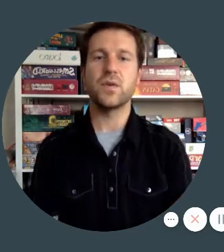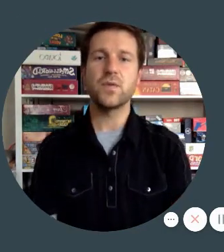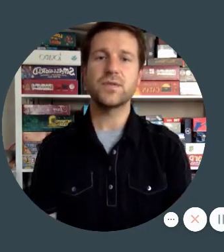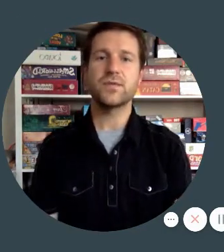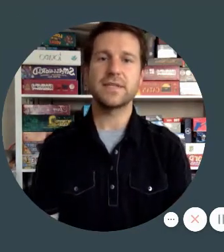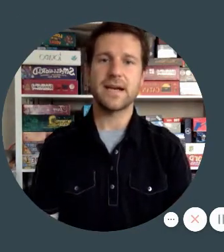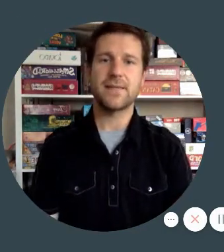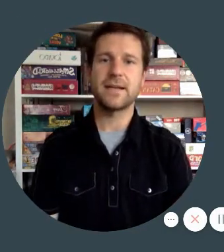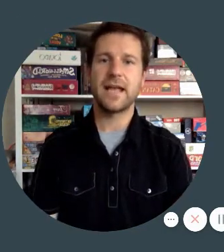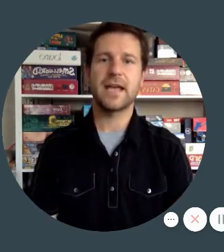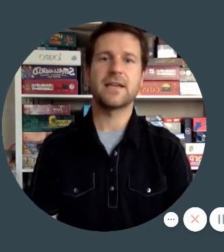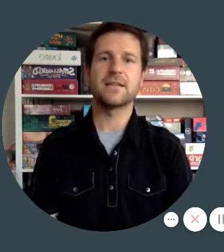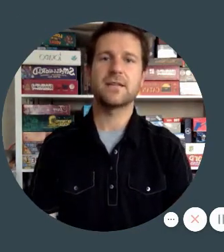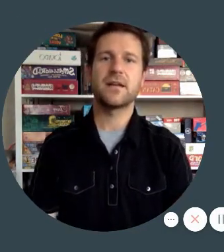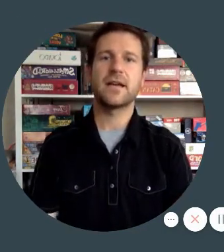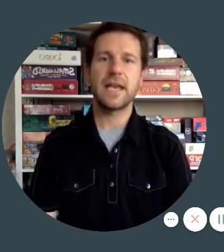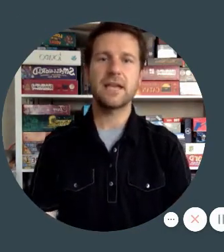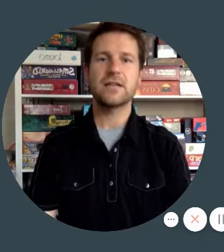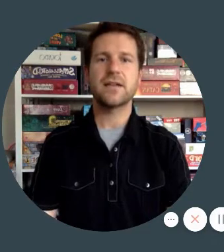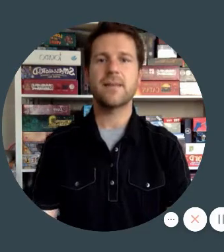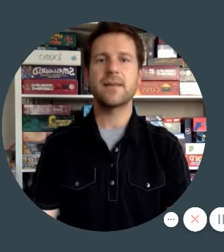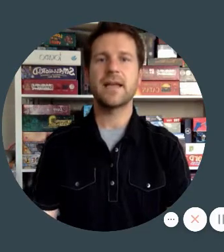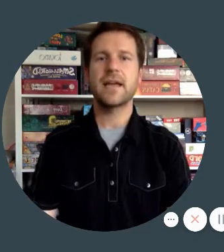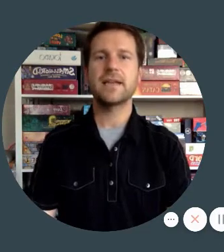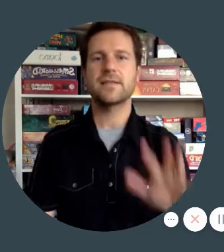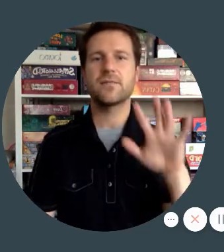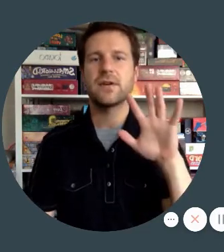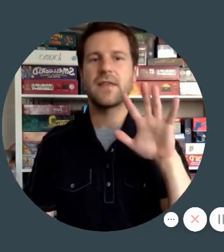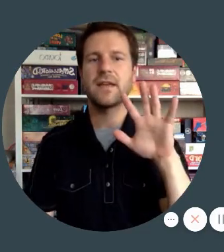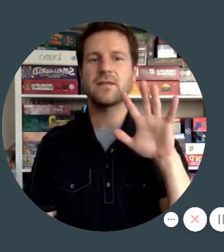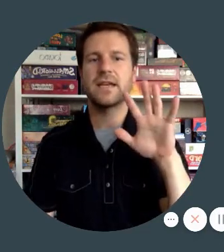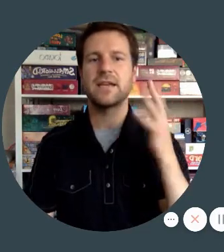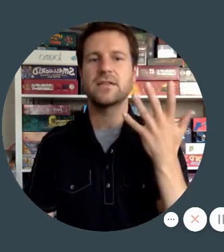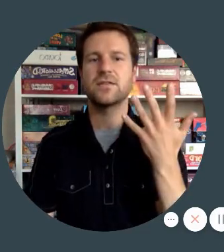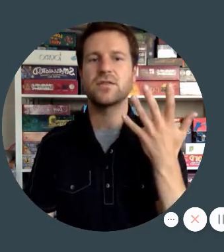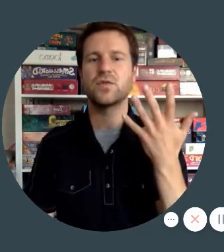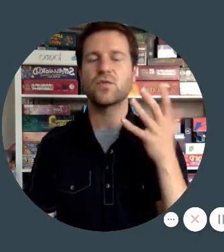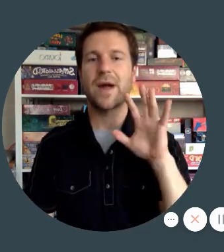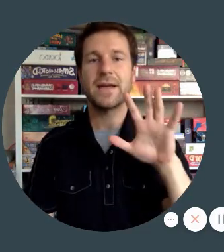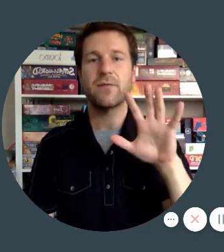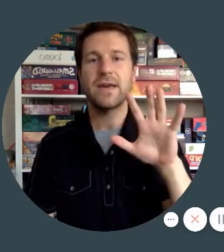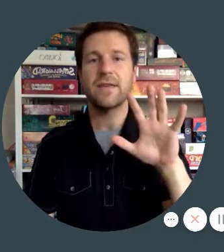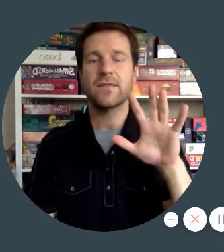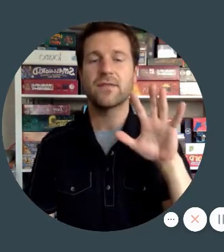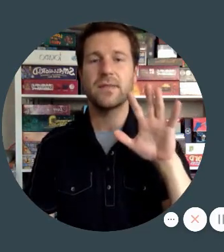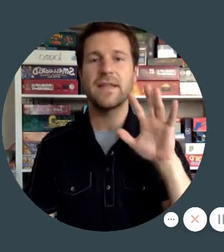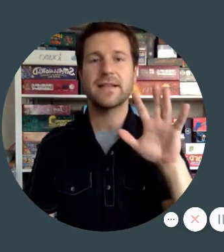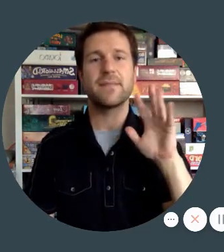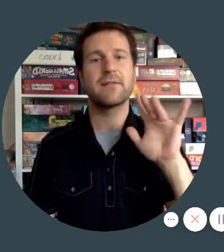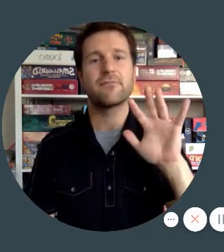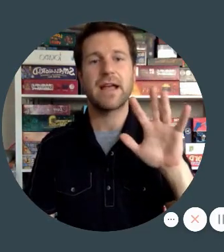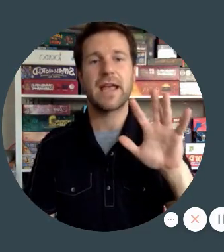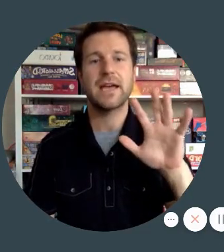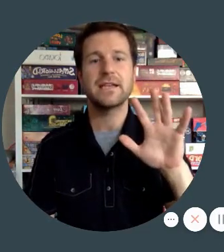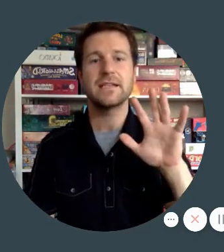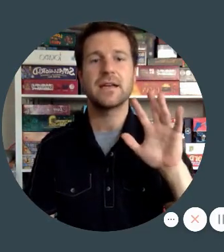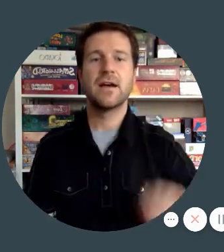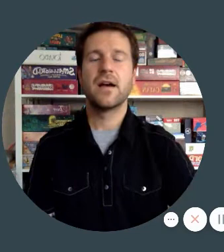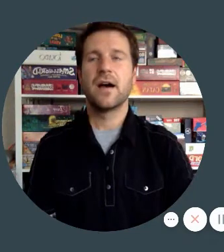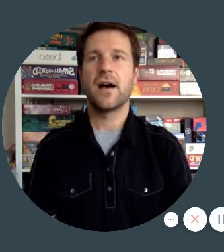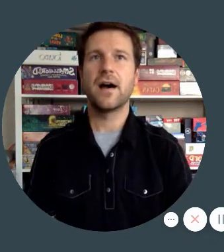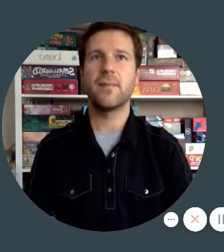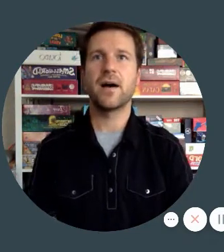to use your dominant hand. Again, your dominant hand is the one that you tend to write with. For me, that's my right